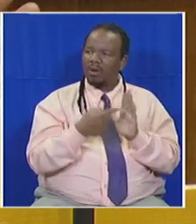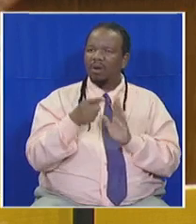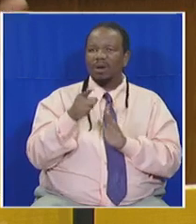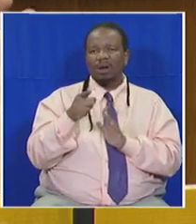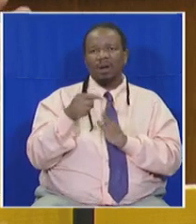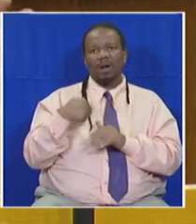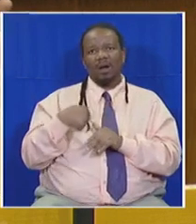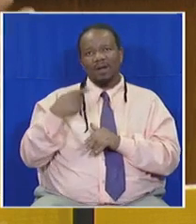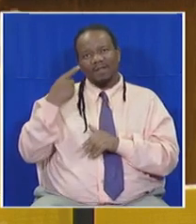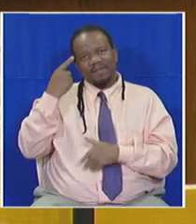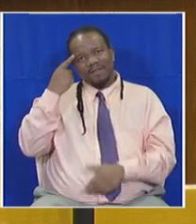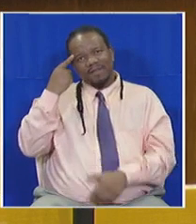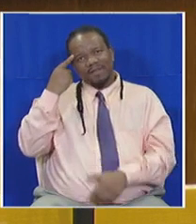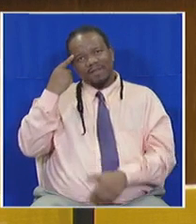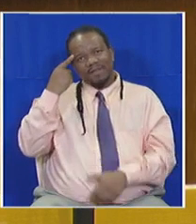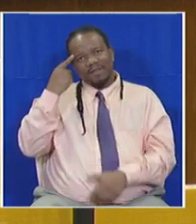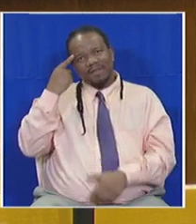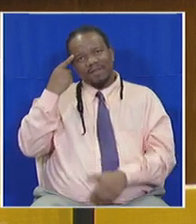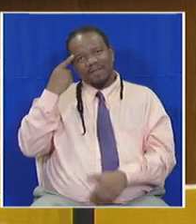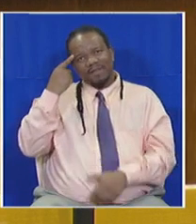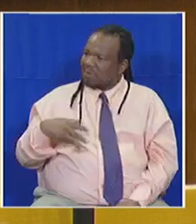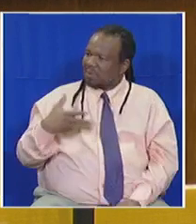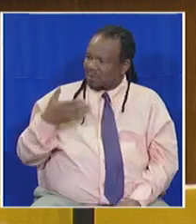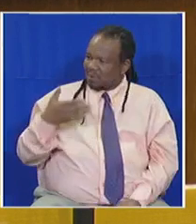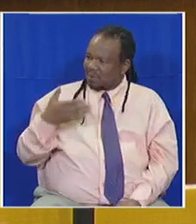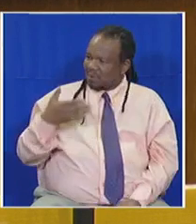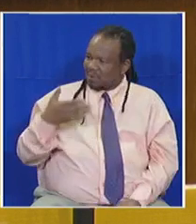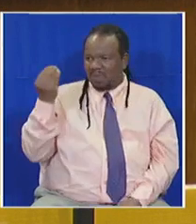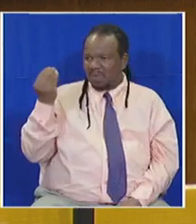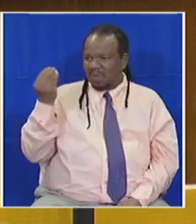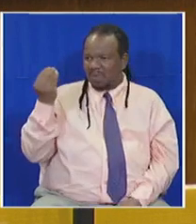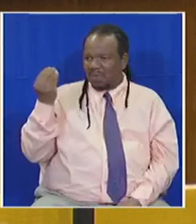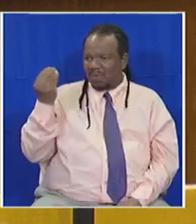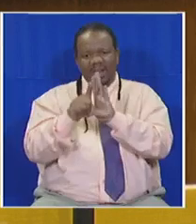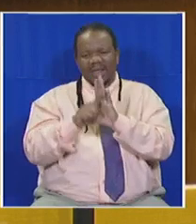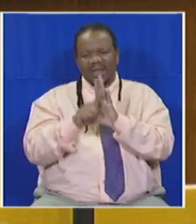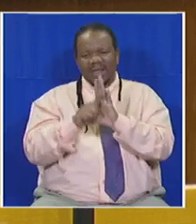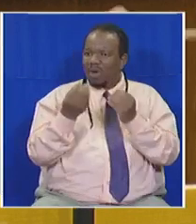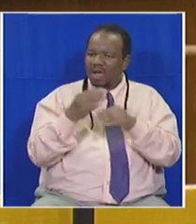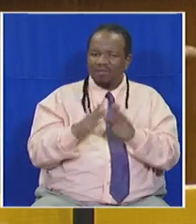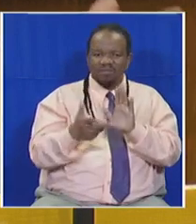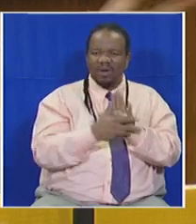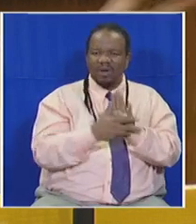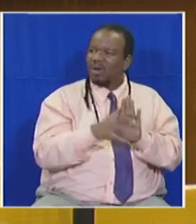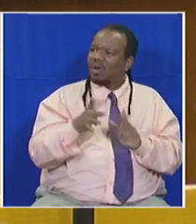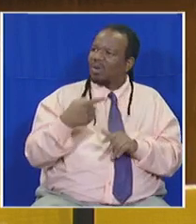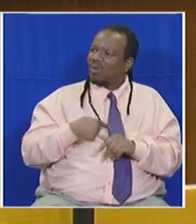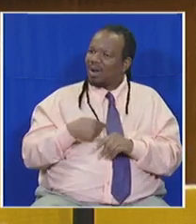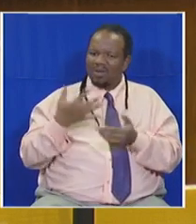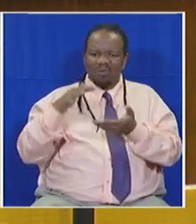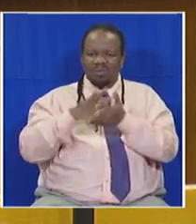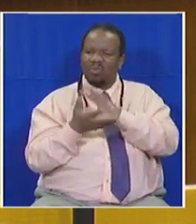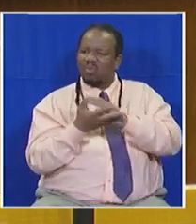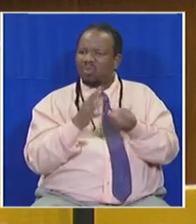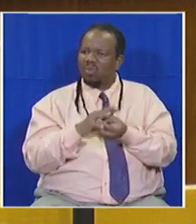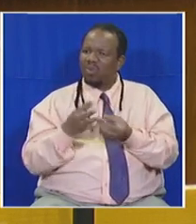that's reflect how ignorant are you about the own legislations that we develop at this house. I think you are distorting the provisions of the